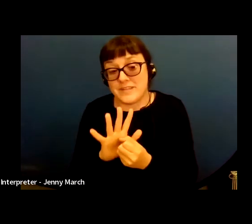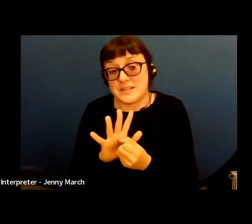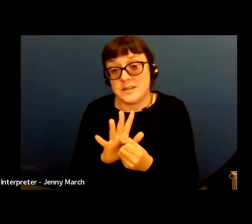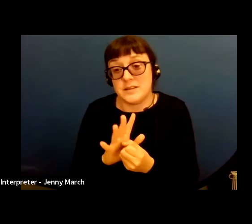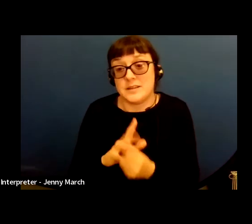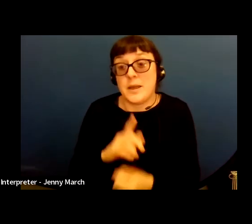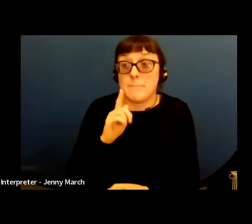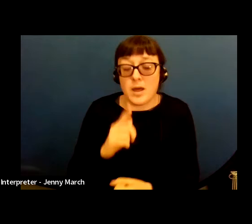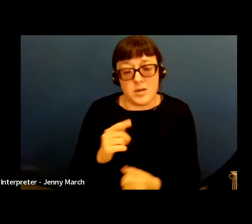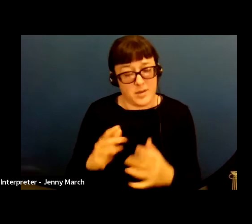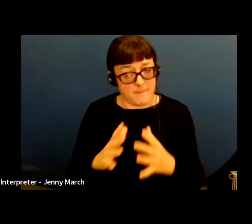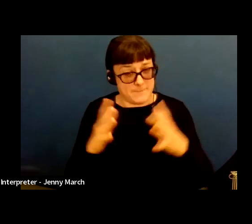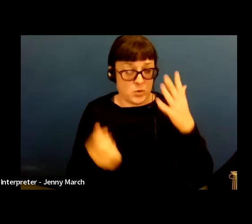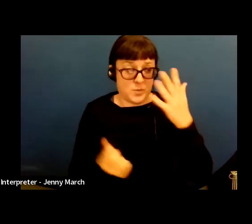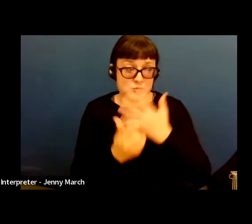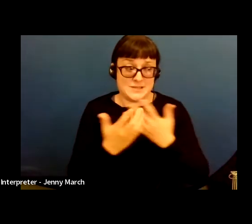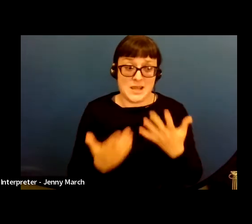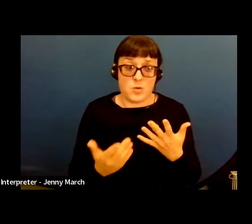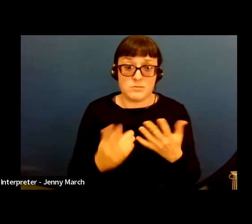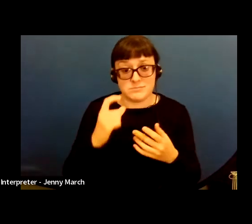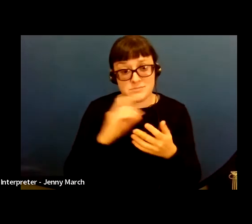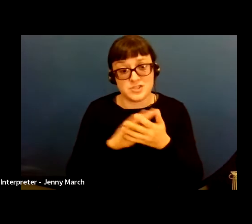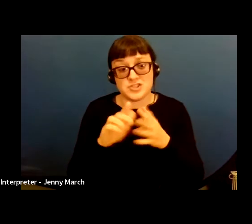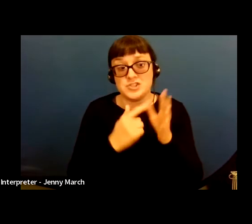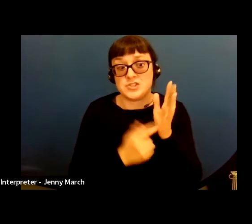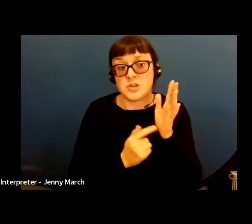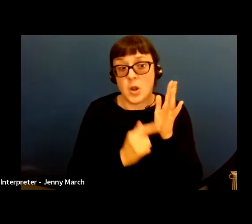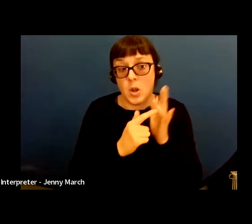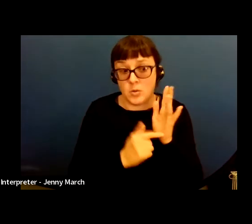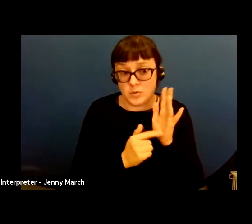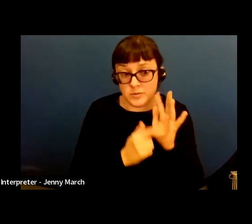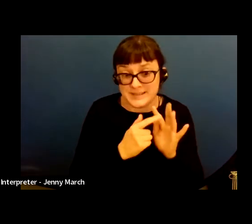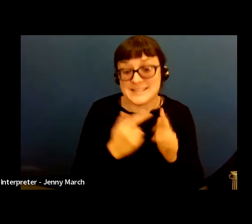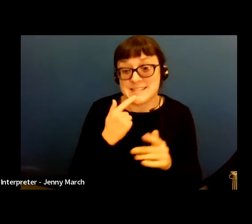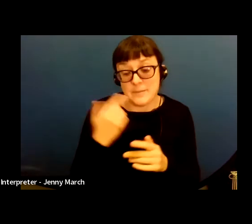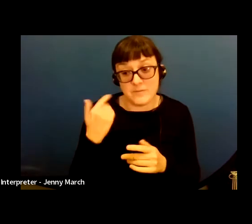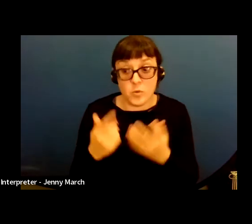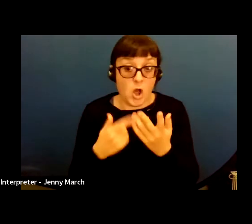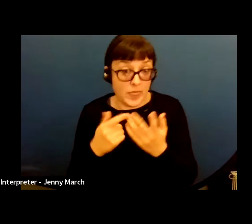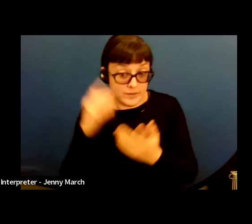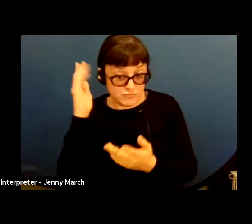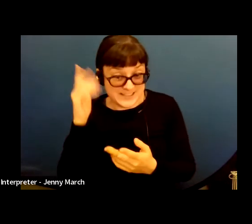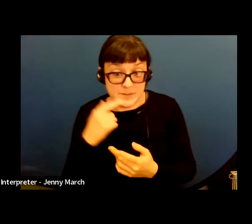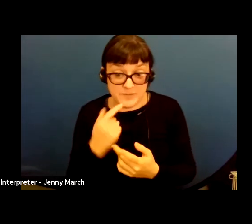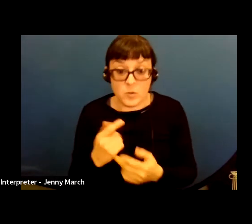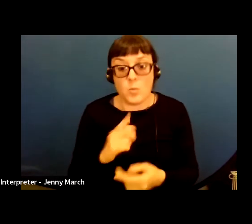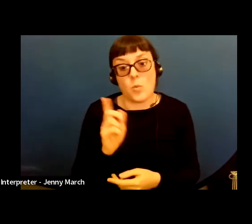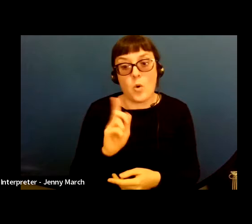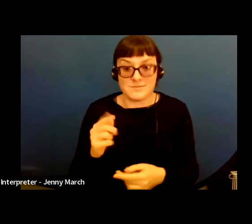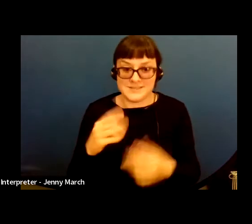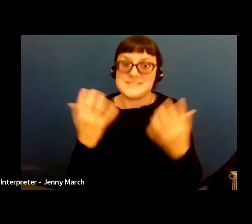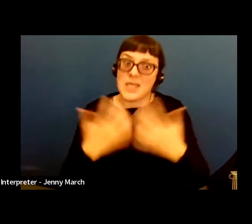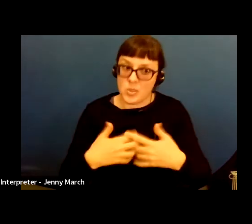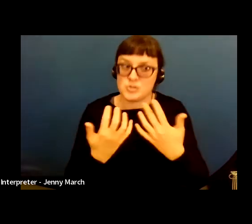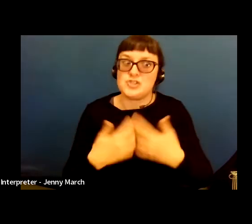great opportunity. Charlotte has mentioned it, it was mentioned by others as well, of technology and what technology can